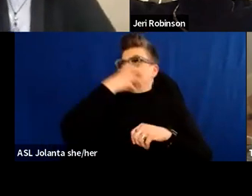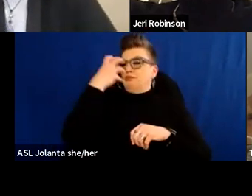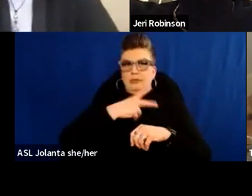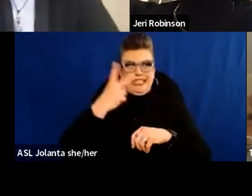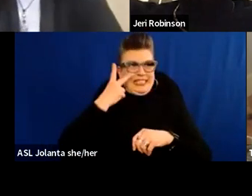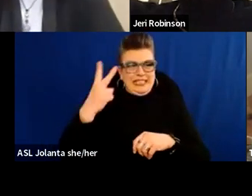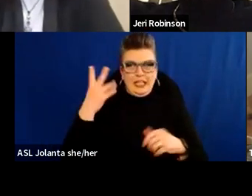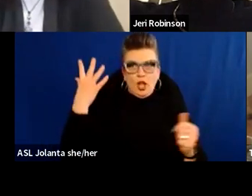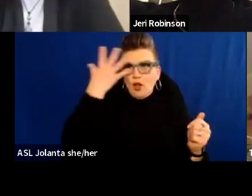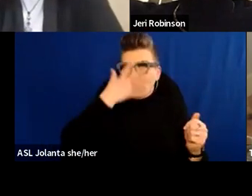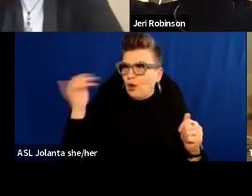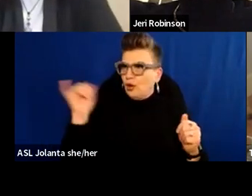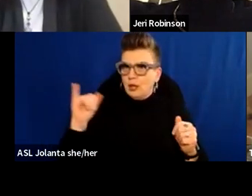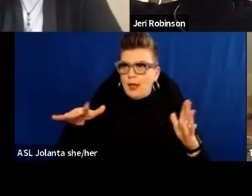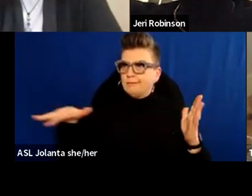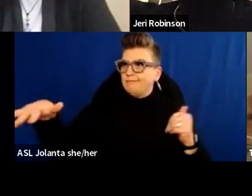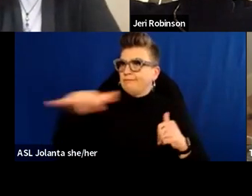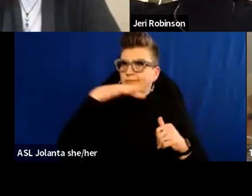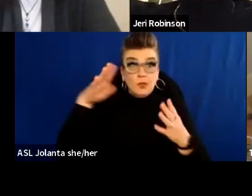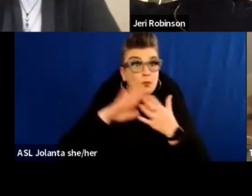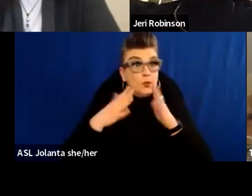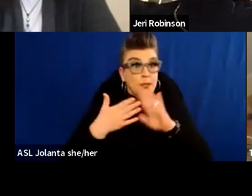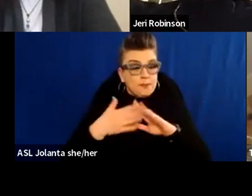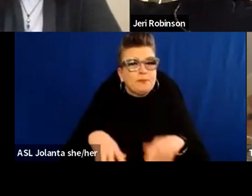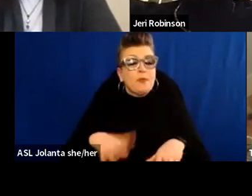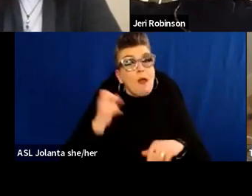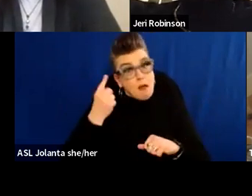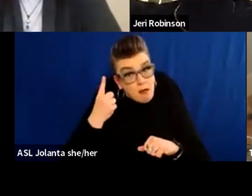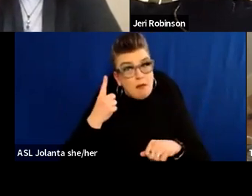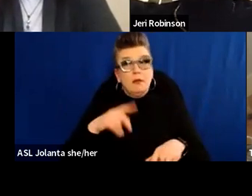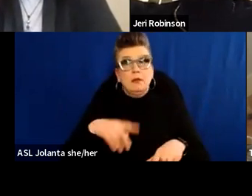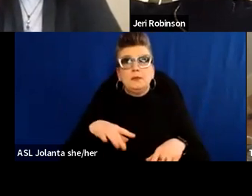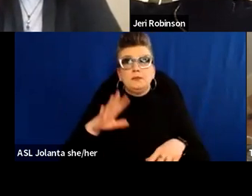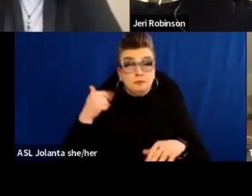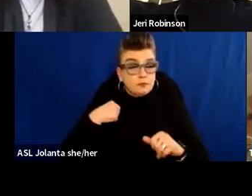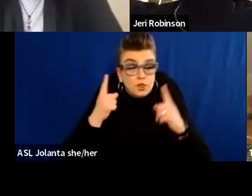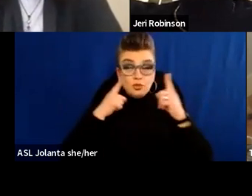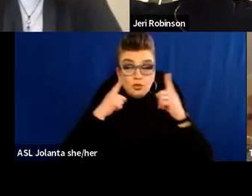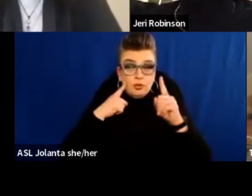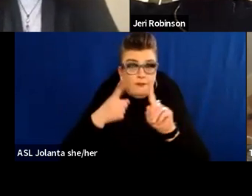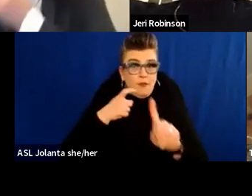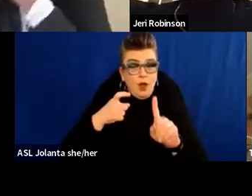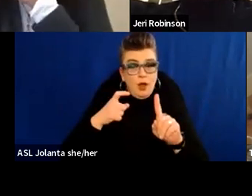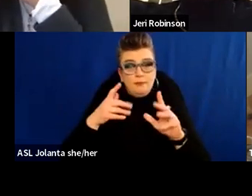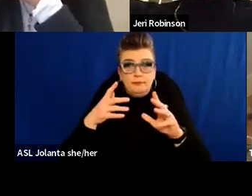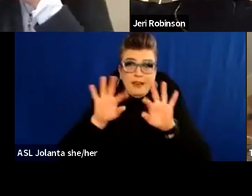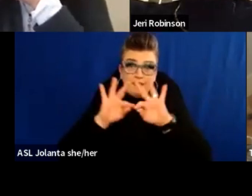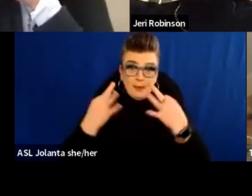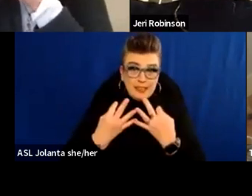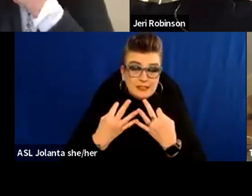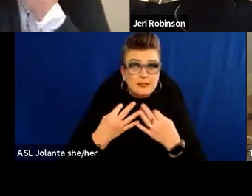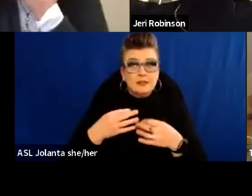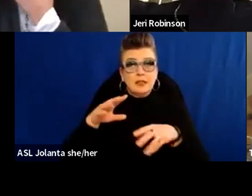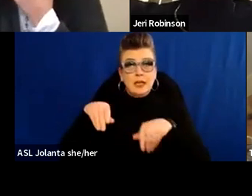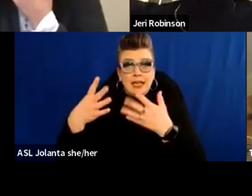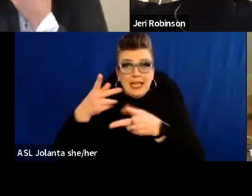with that said i do know that i've heard from various community members families and caregivers about what this looks